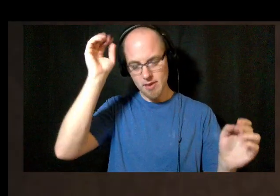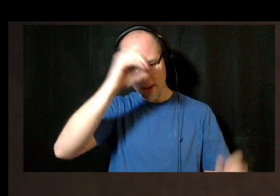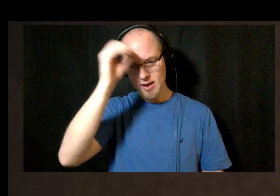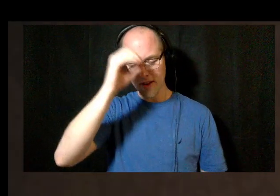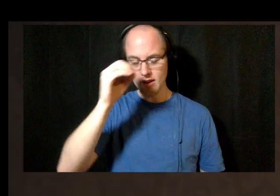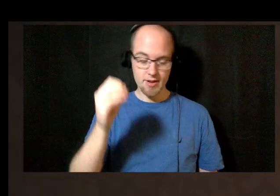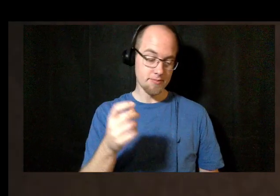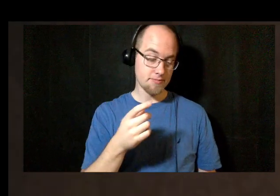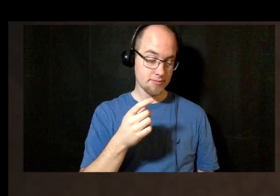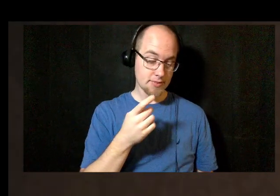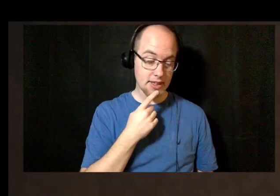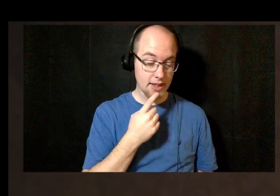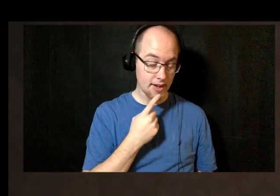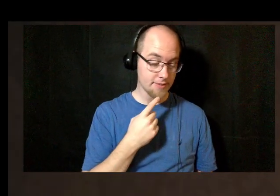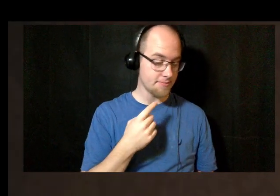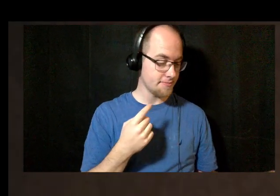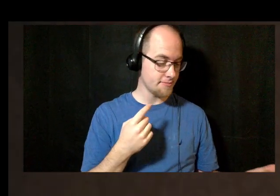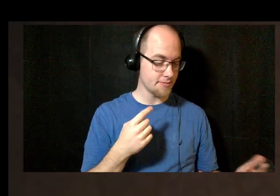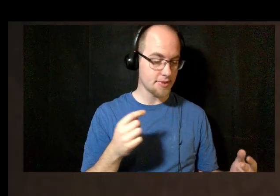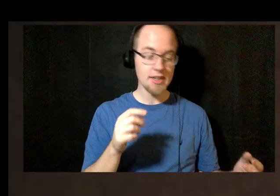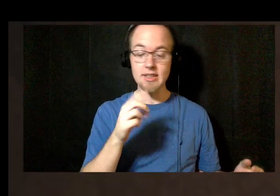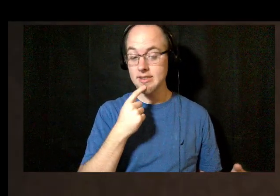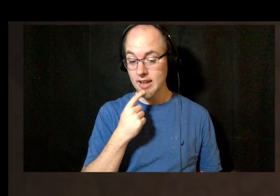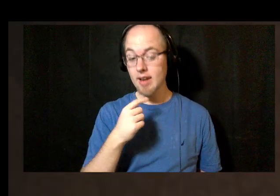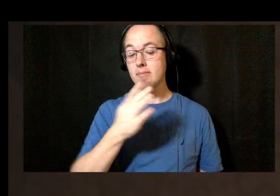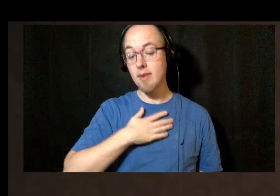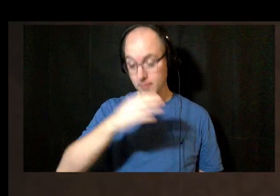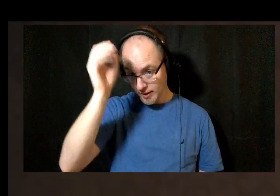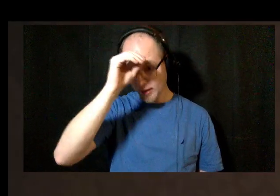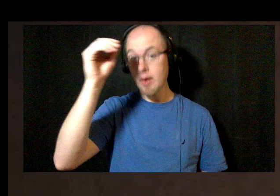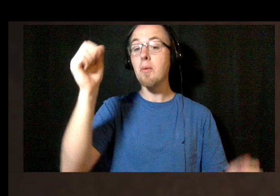merely saying them with a microphone.